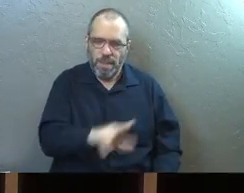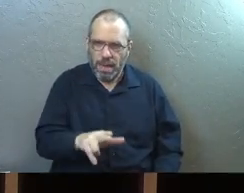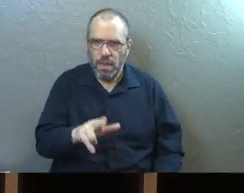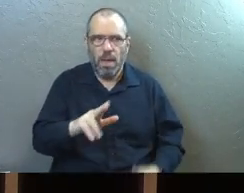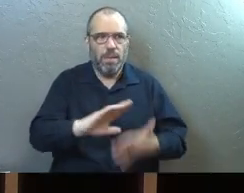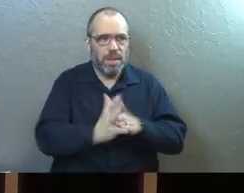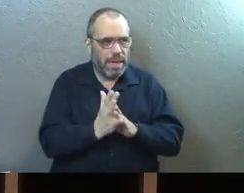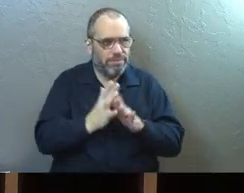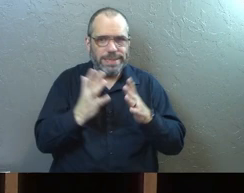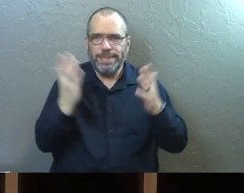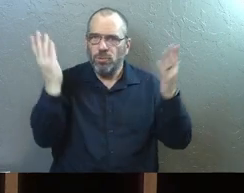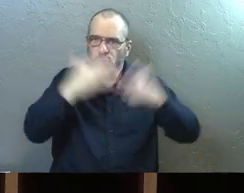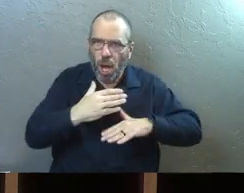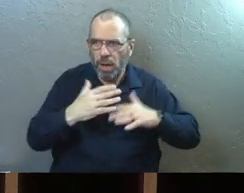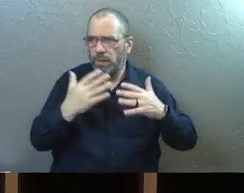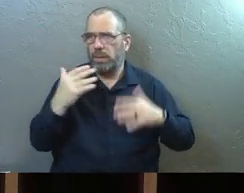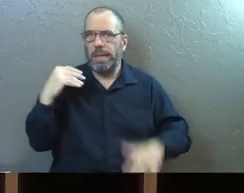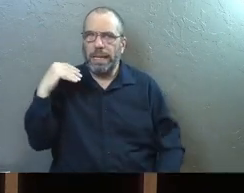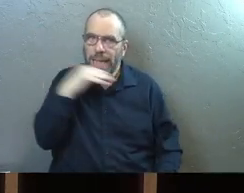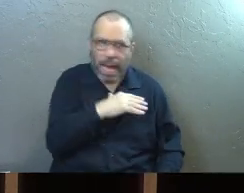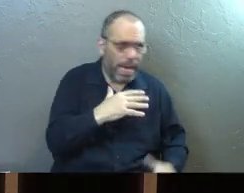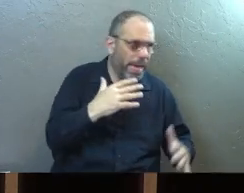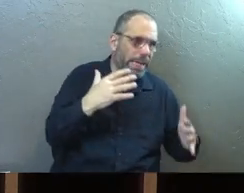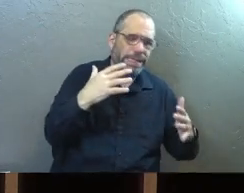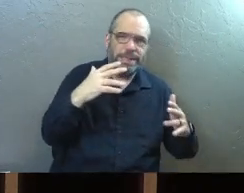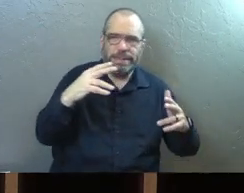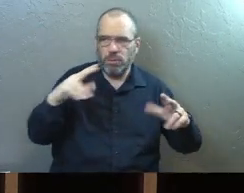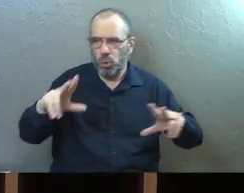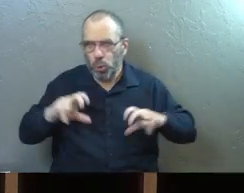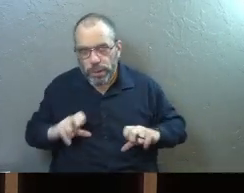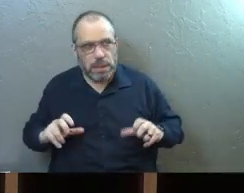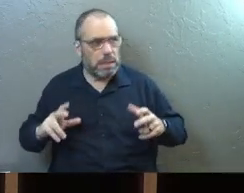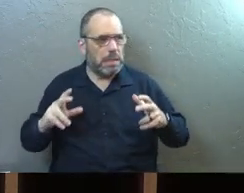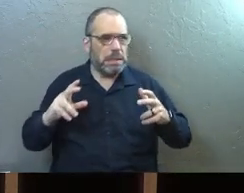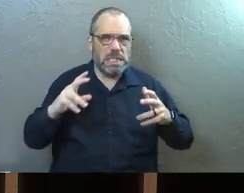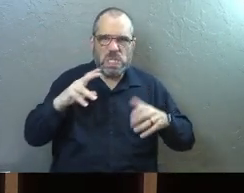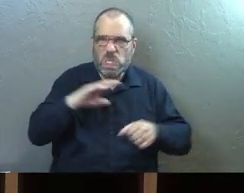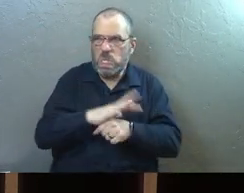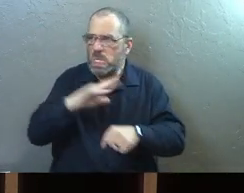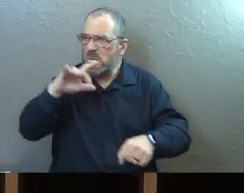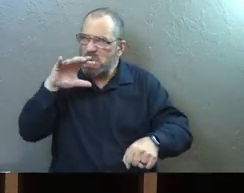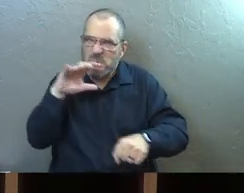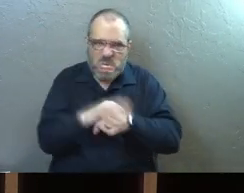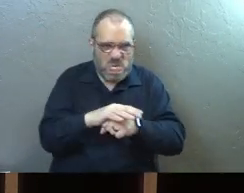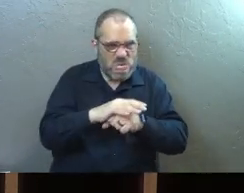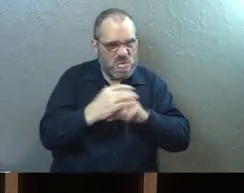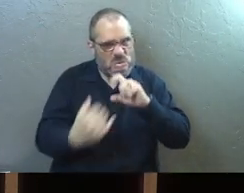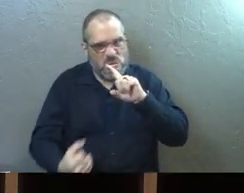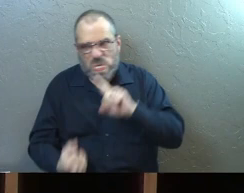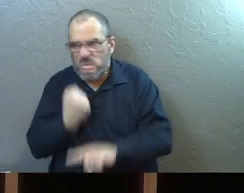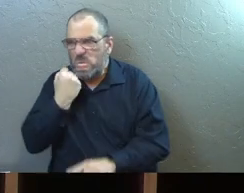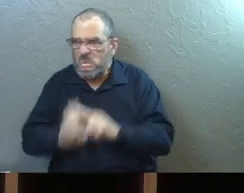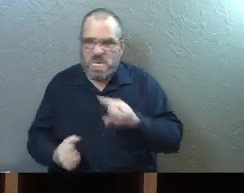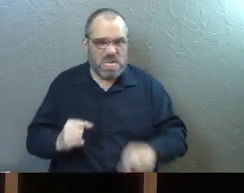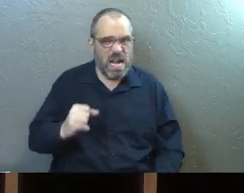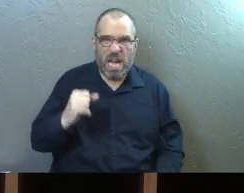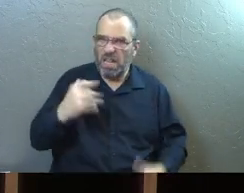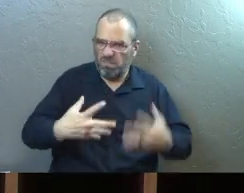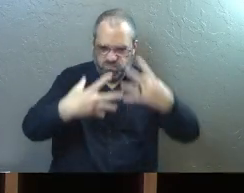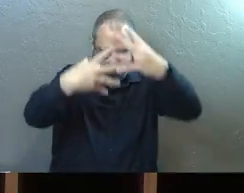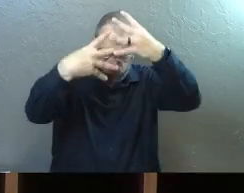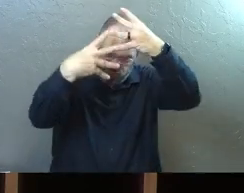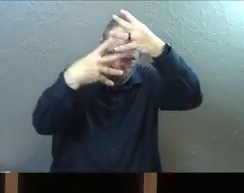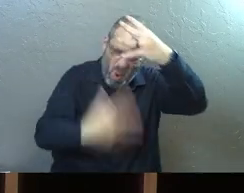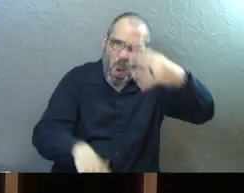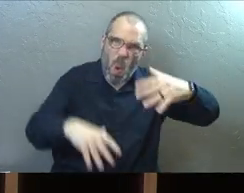us. They introduced lies and greed and rage and violence, right? Like it goes on and